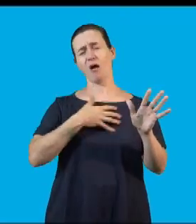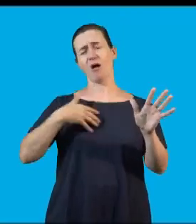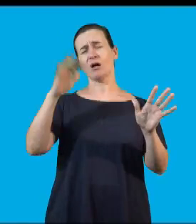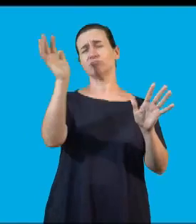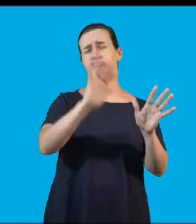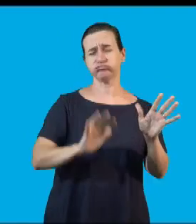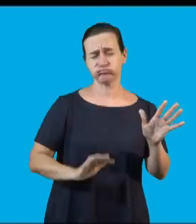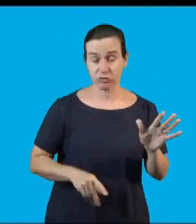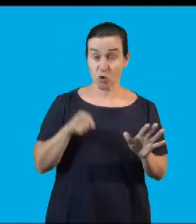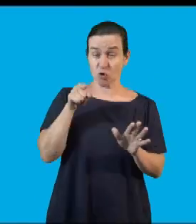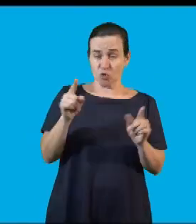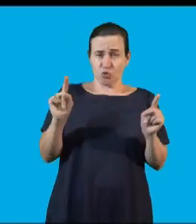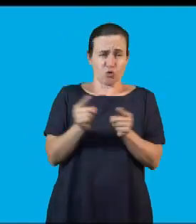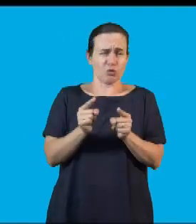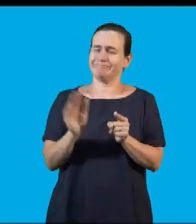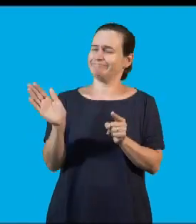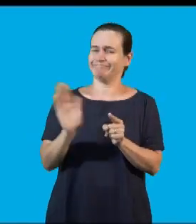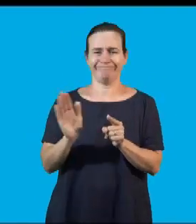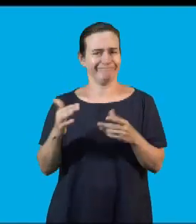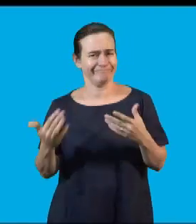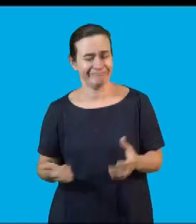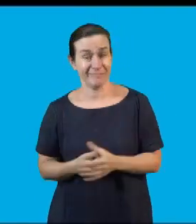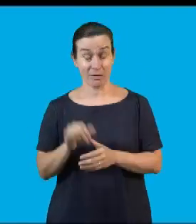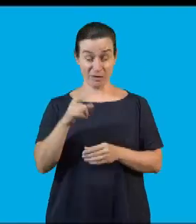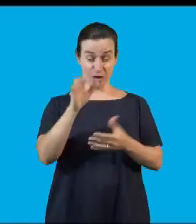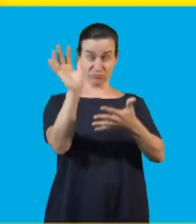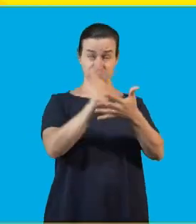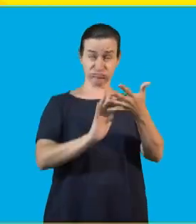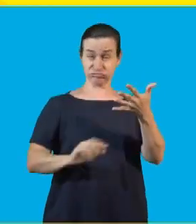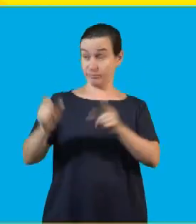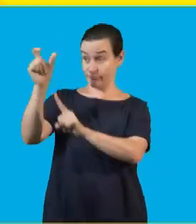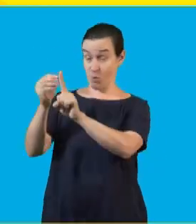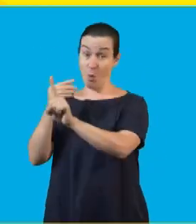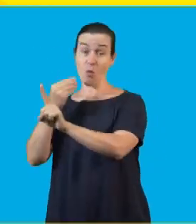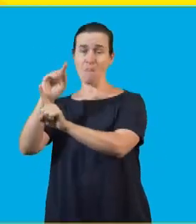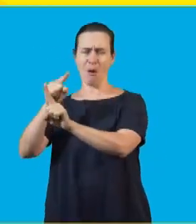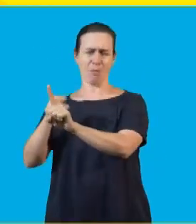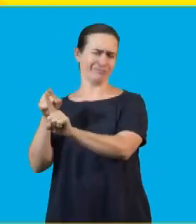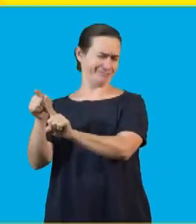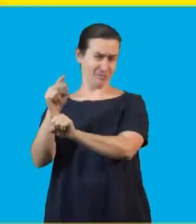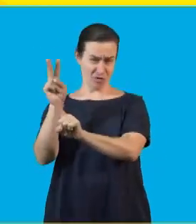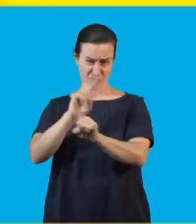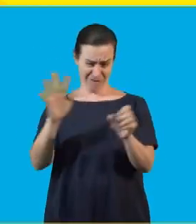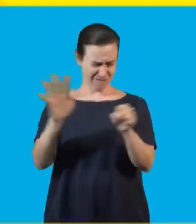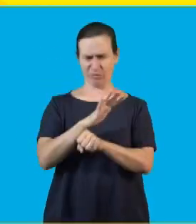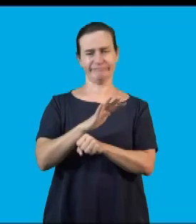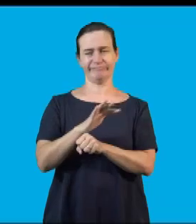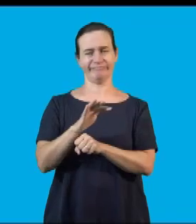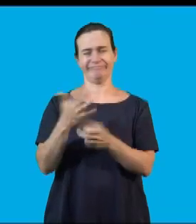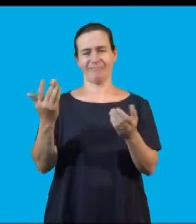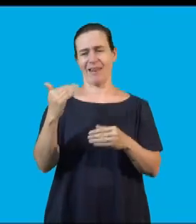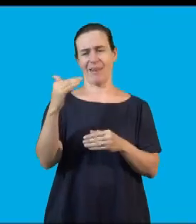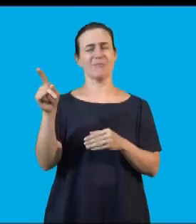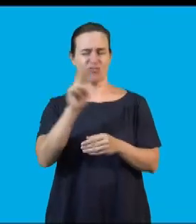provided. Responses that are too long will simply be ignored. The markers will not read past the word limit. And if